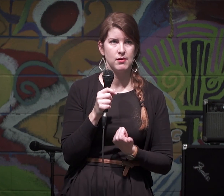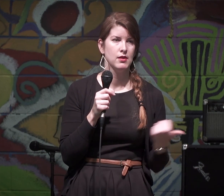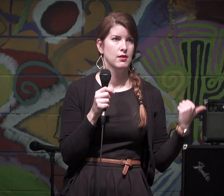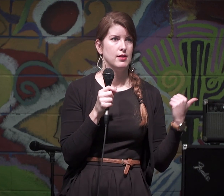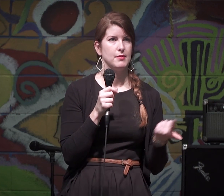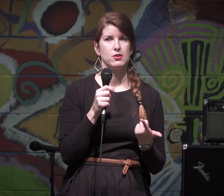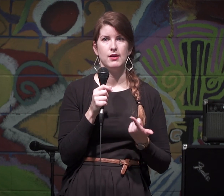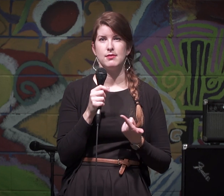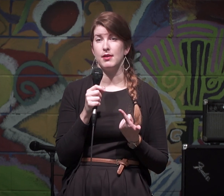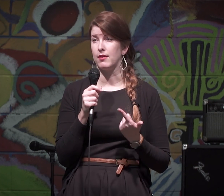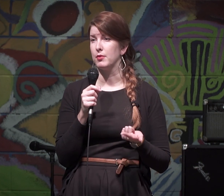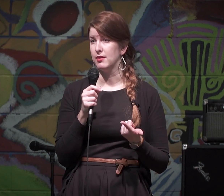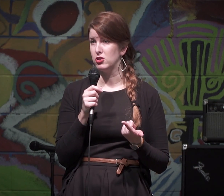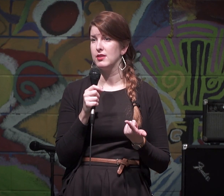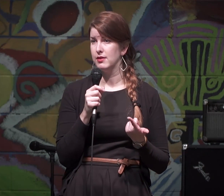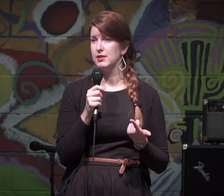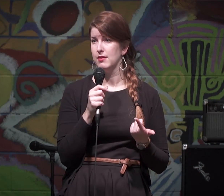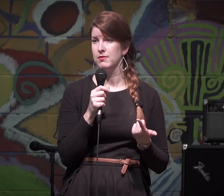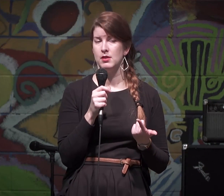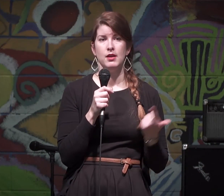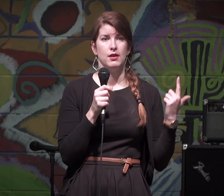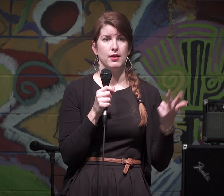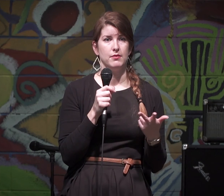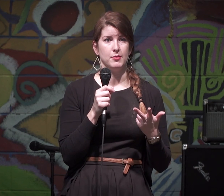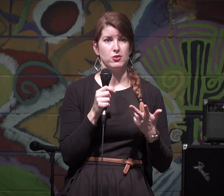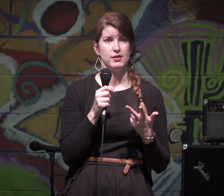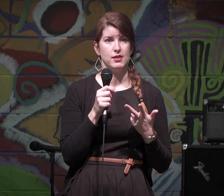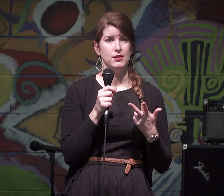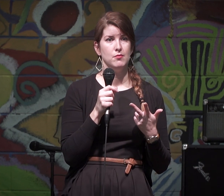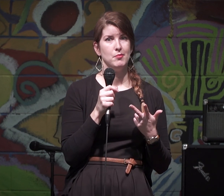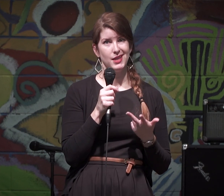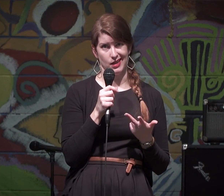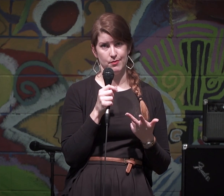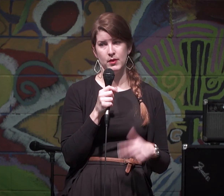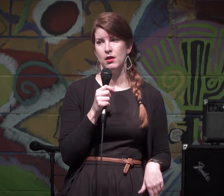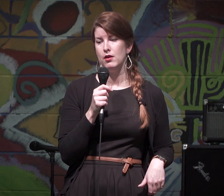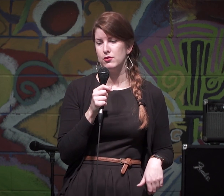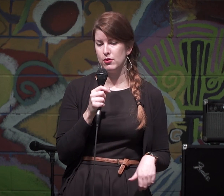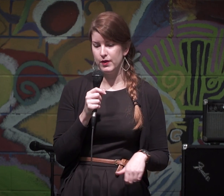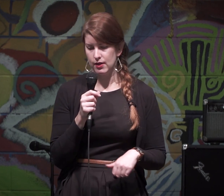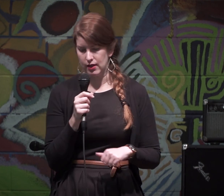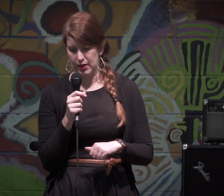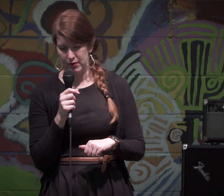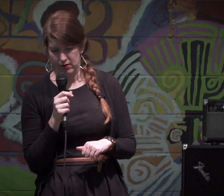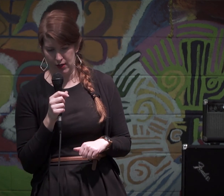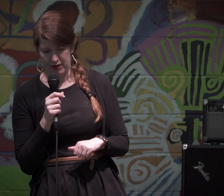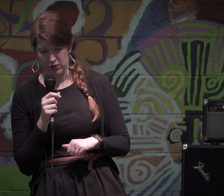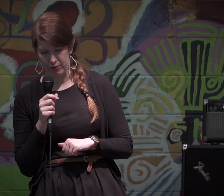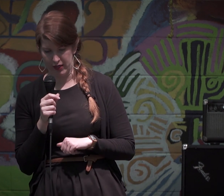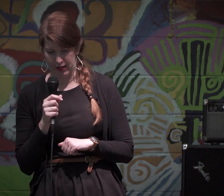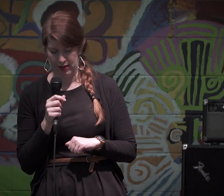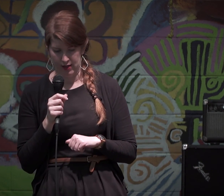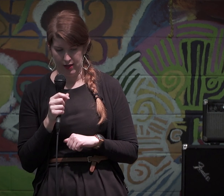health. I specialize in like government legislative stuff. And I have specialized in media. So the funny thing about mental